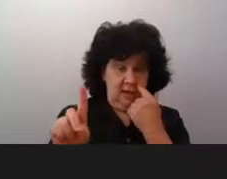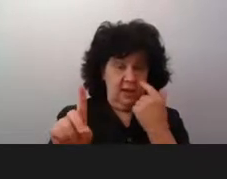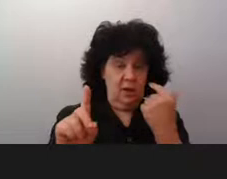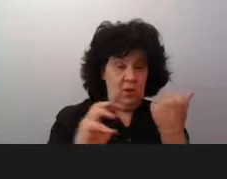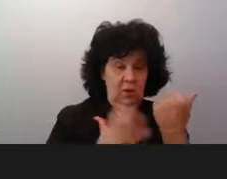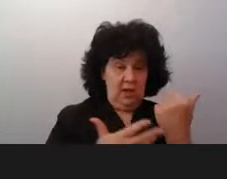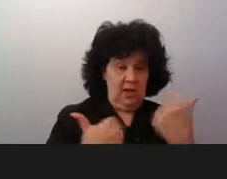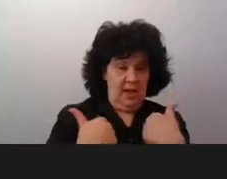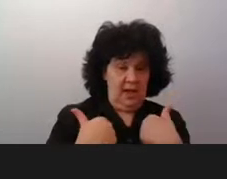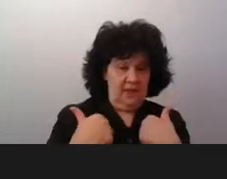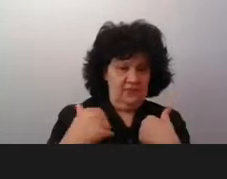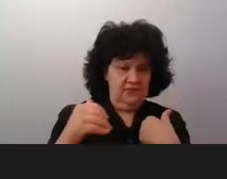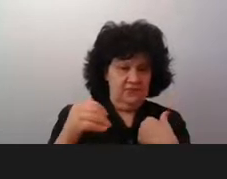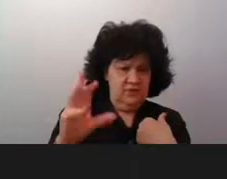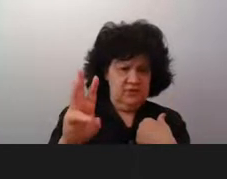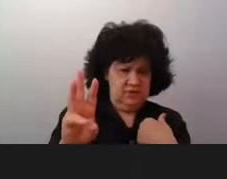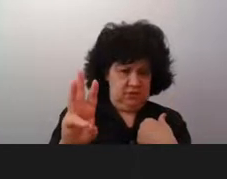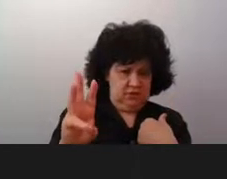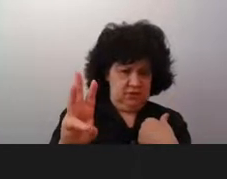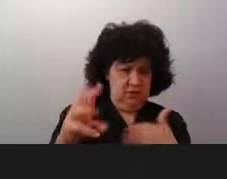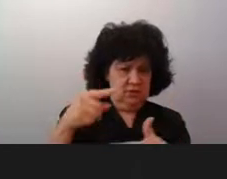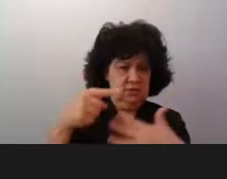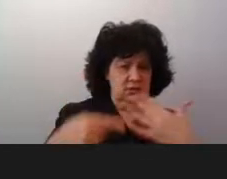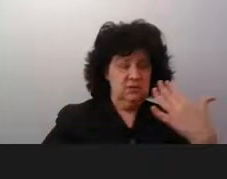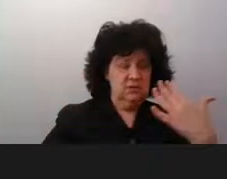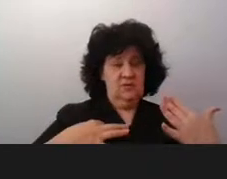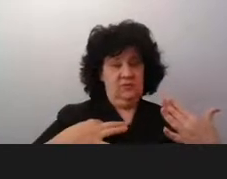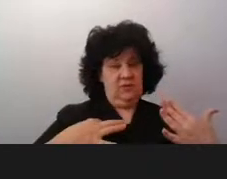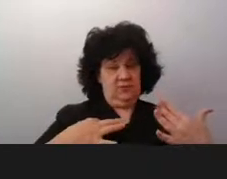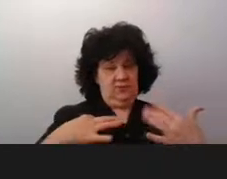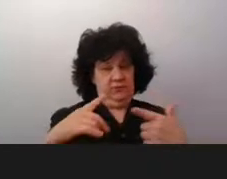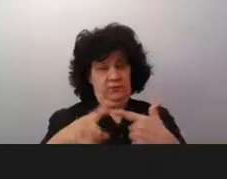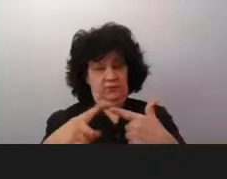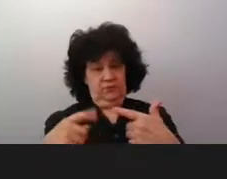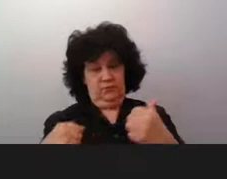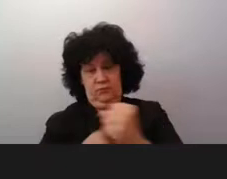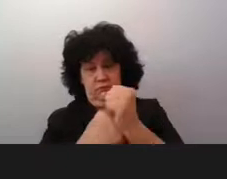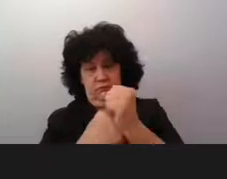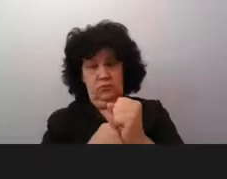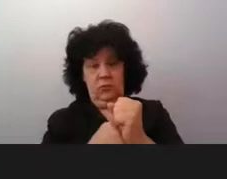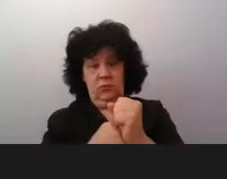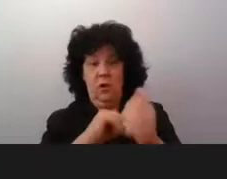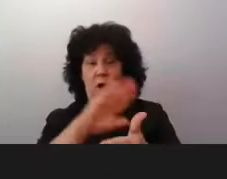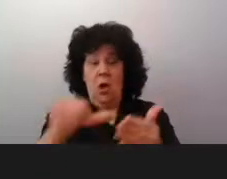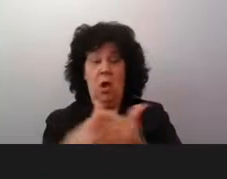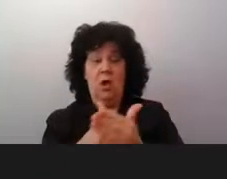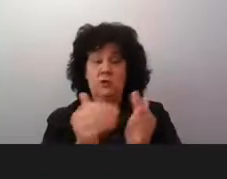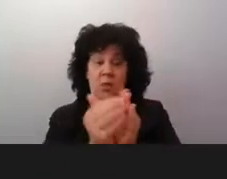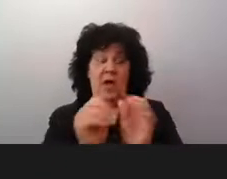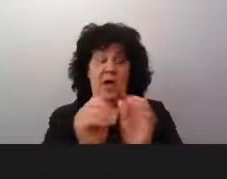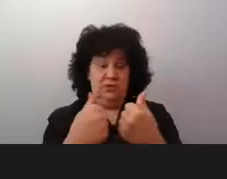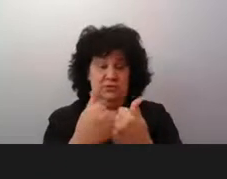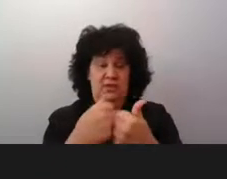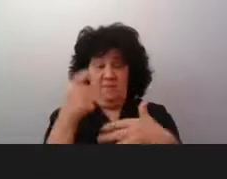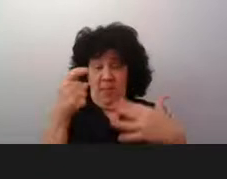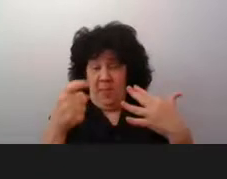6 volunteers to support all of those agencies, the smaller agencies. And it